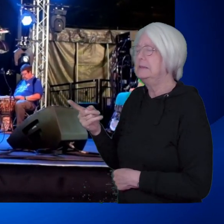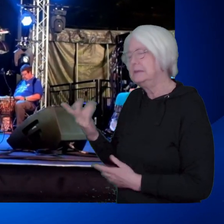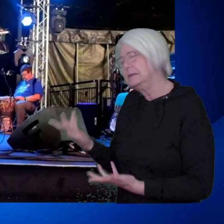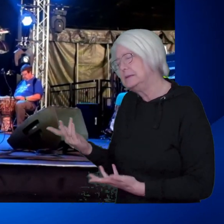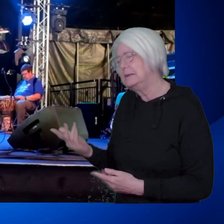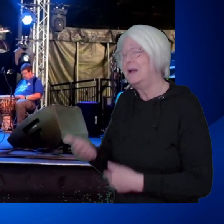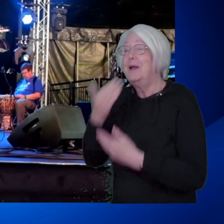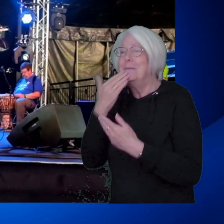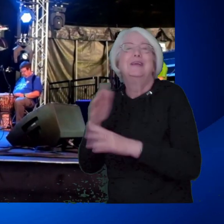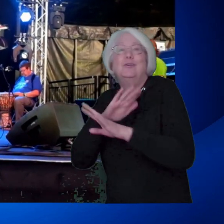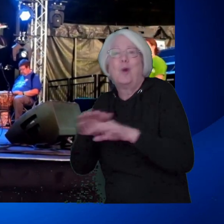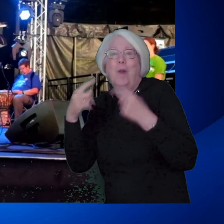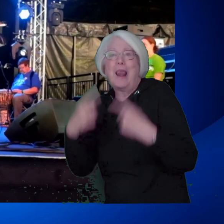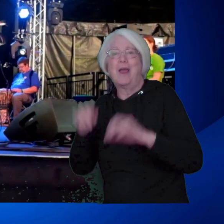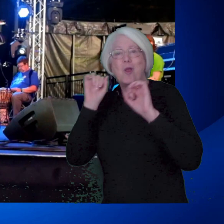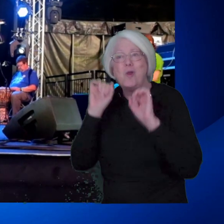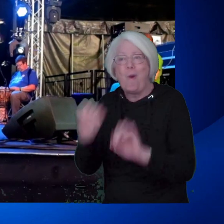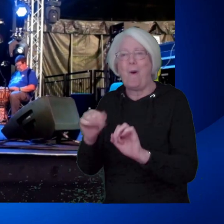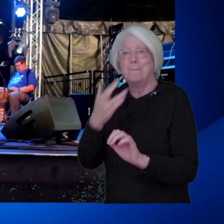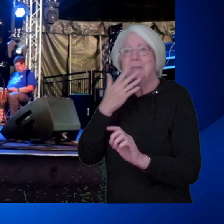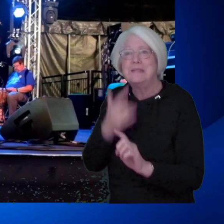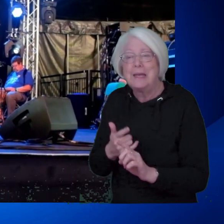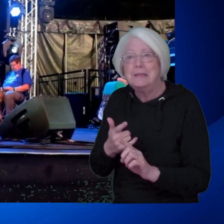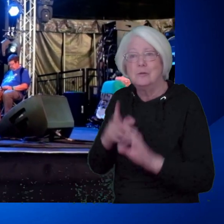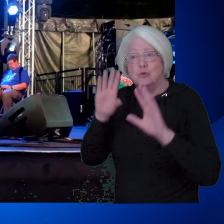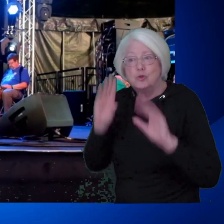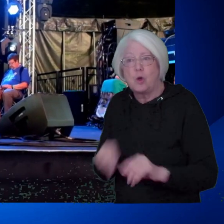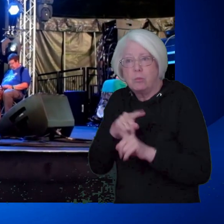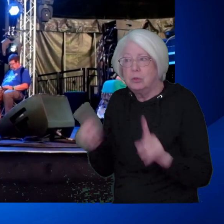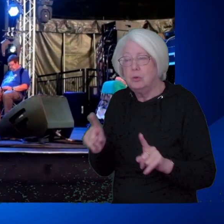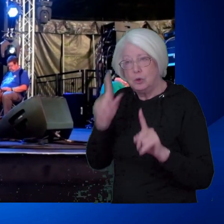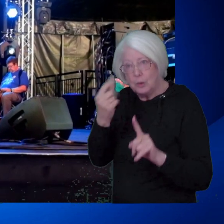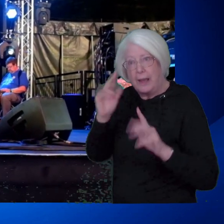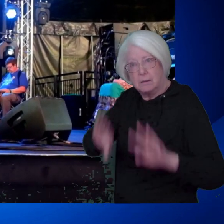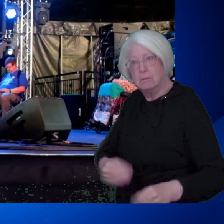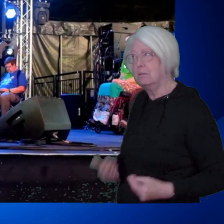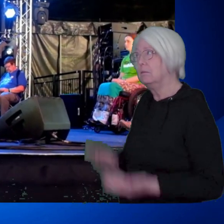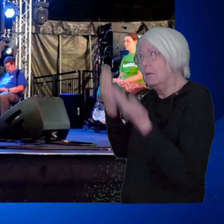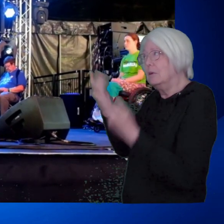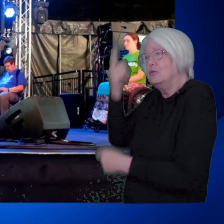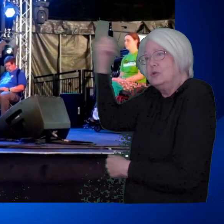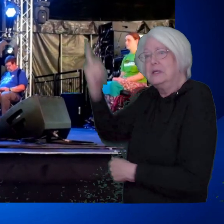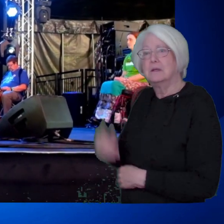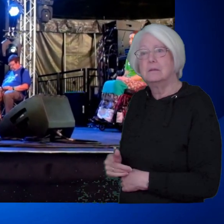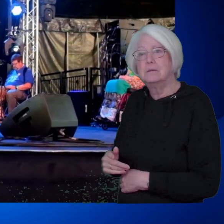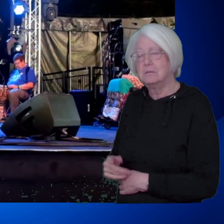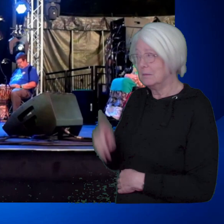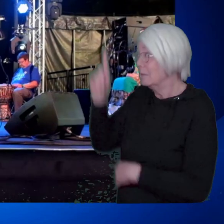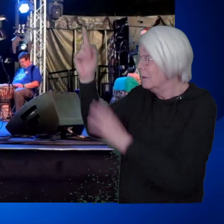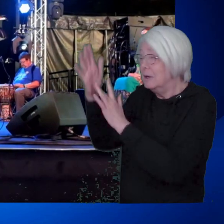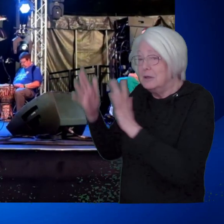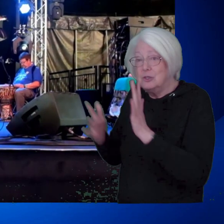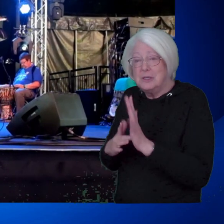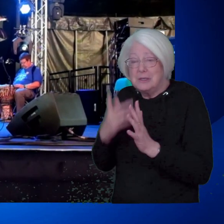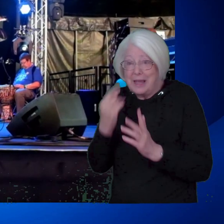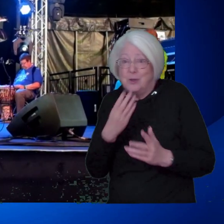Please don't let your mistakes keep you from giving your best to Jesus. He can even use